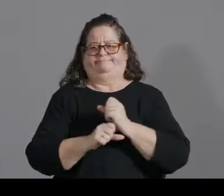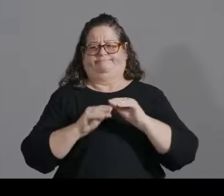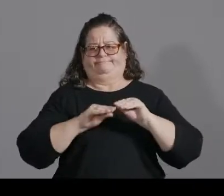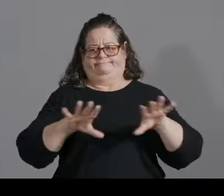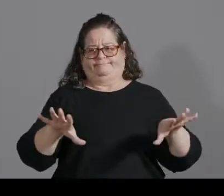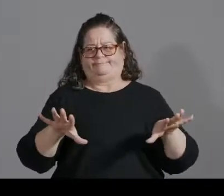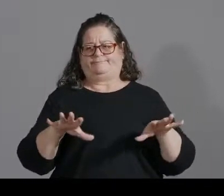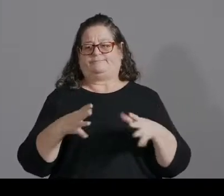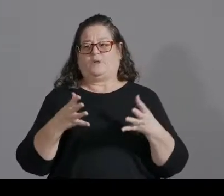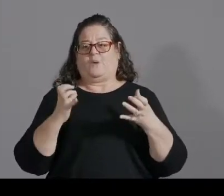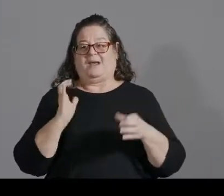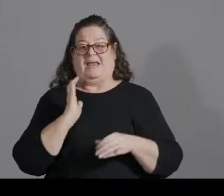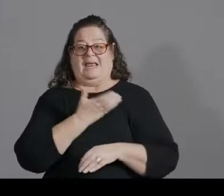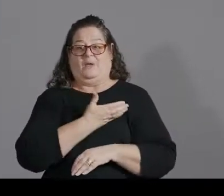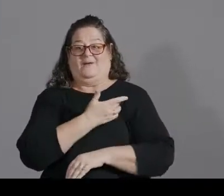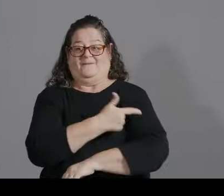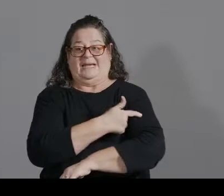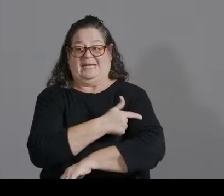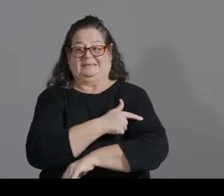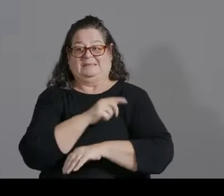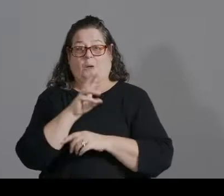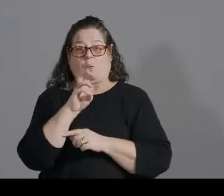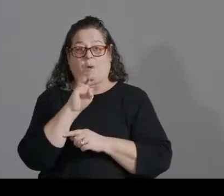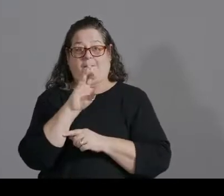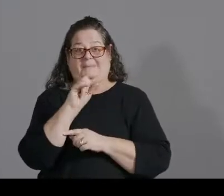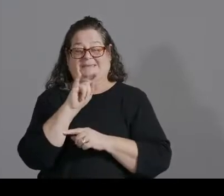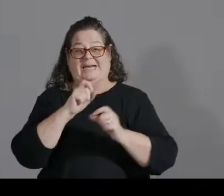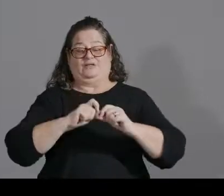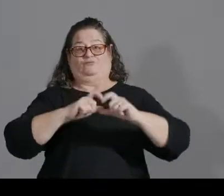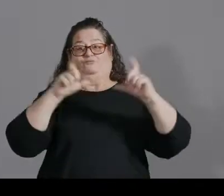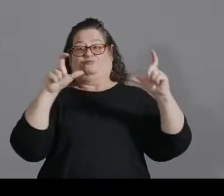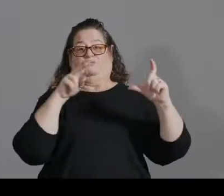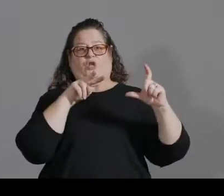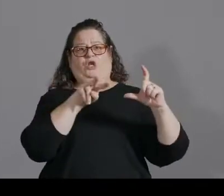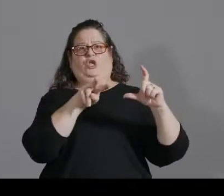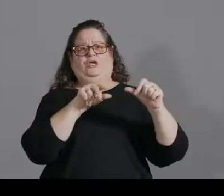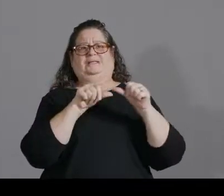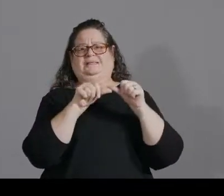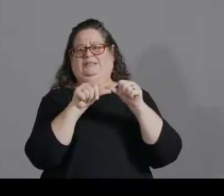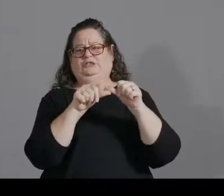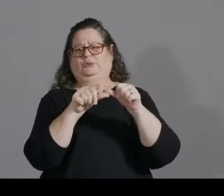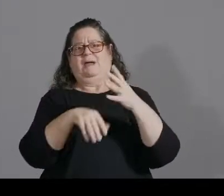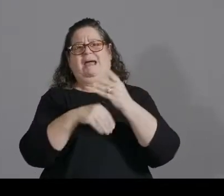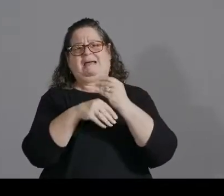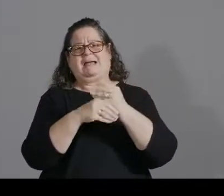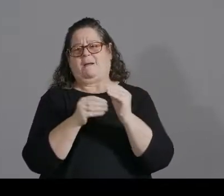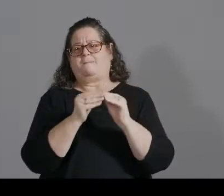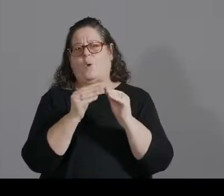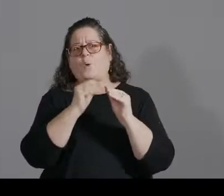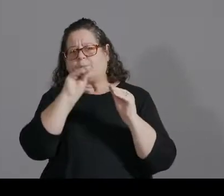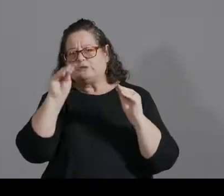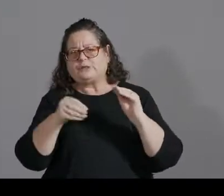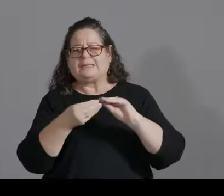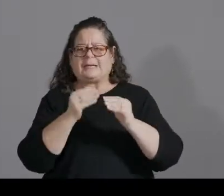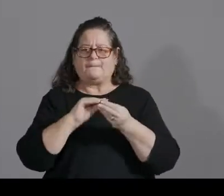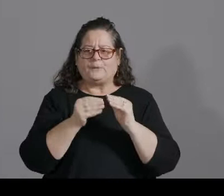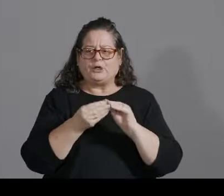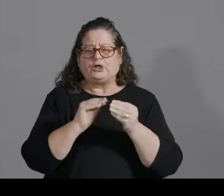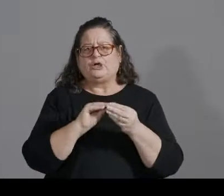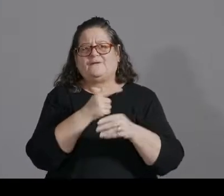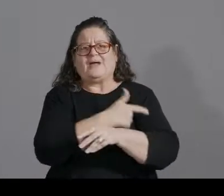webpage up. And so we will continue to add, including percent utilized, as well as the